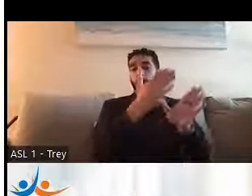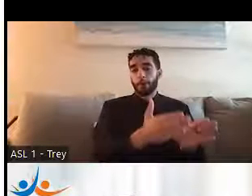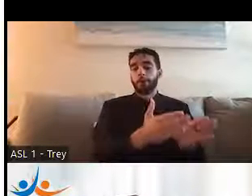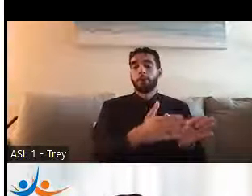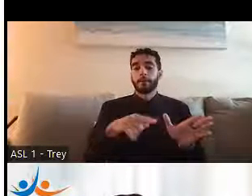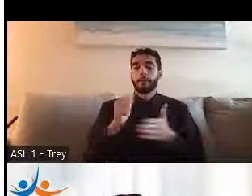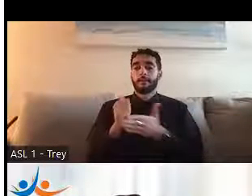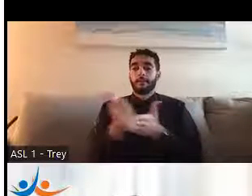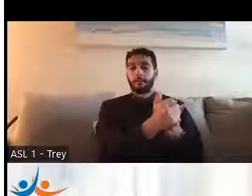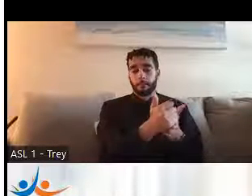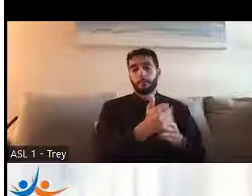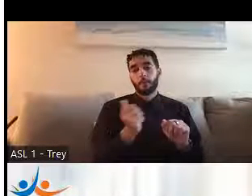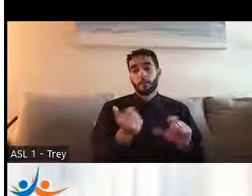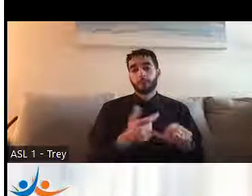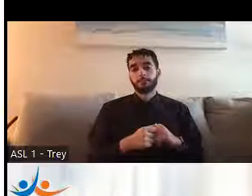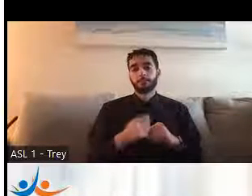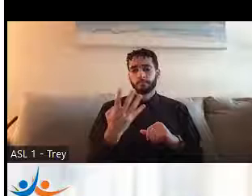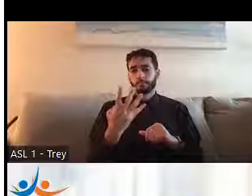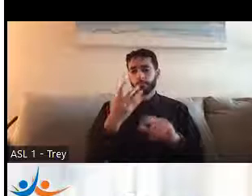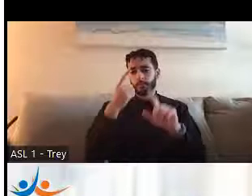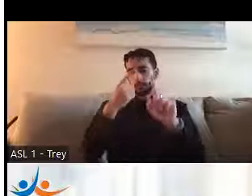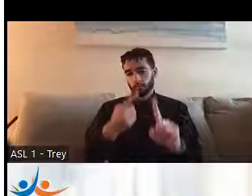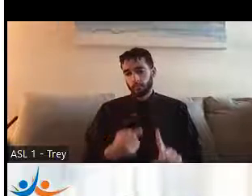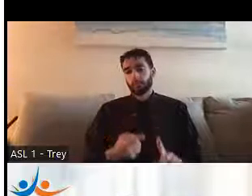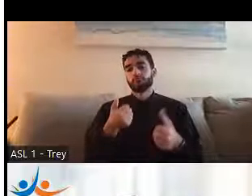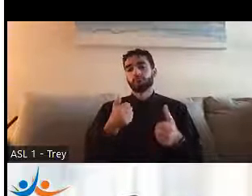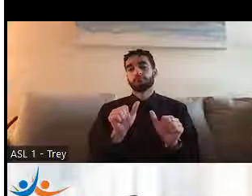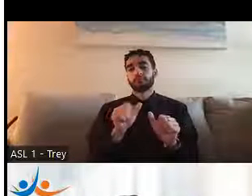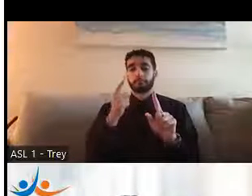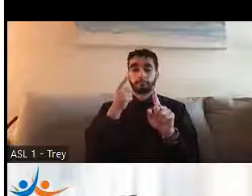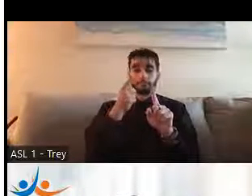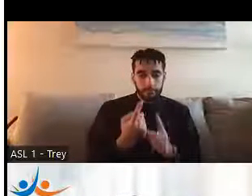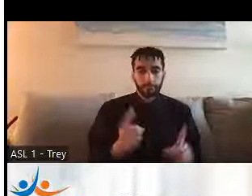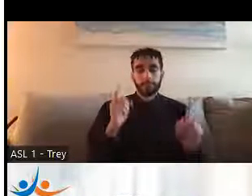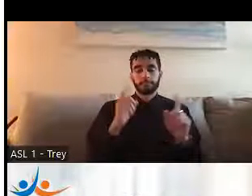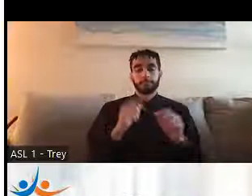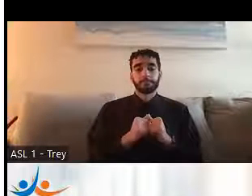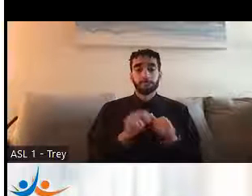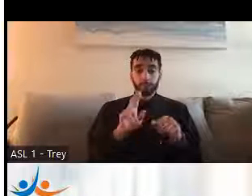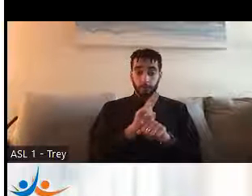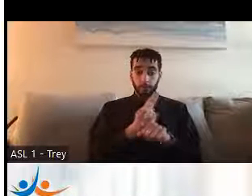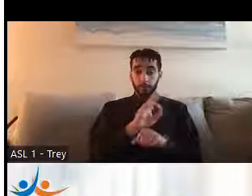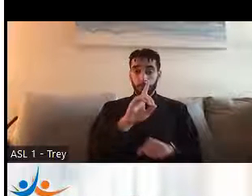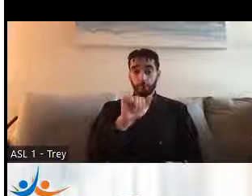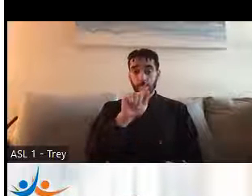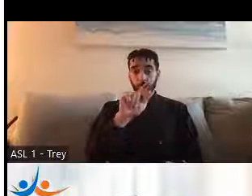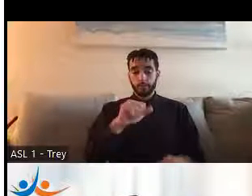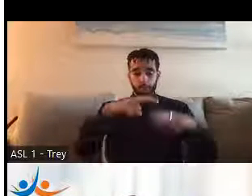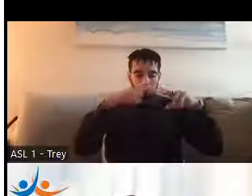of the initiative that the projects work towards, and they include utilizing data to measure and evaluate the health status